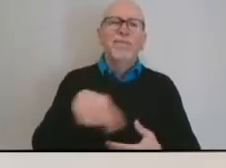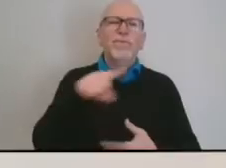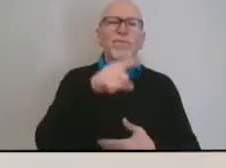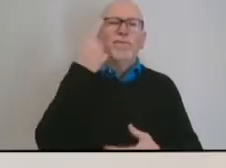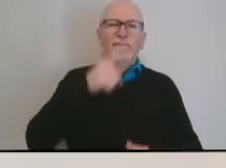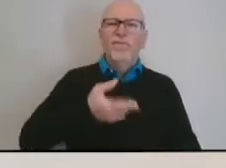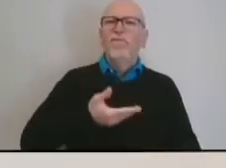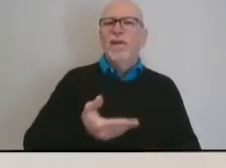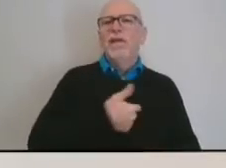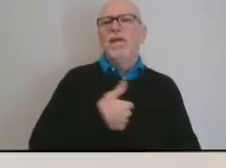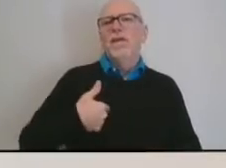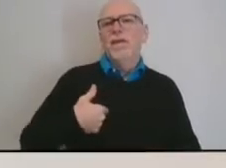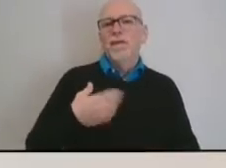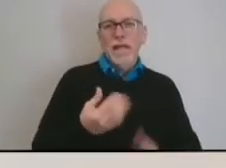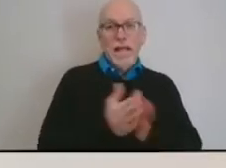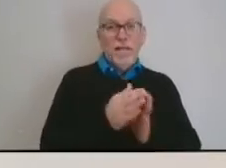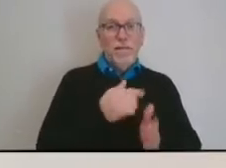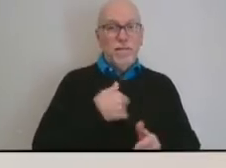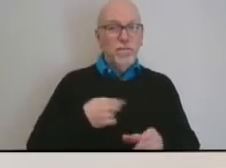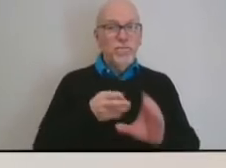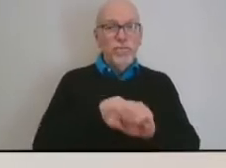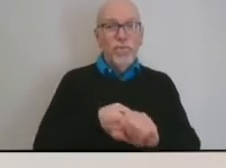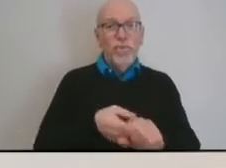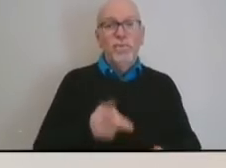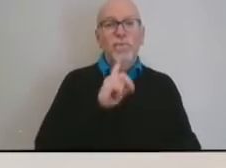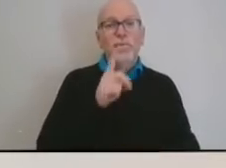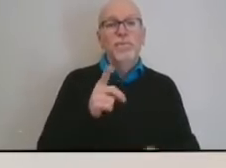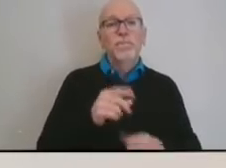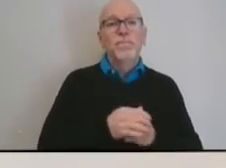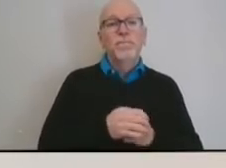inviting us and asking us to join. It was a